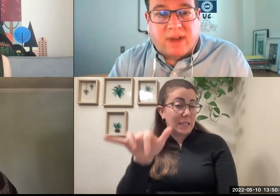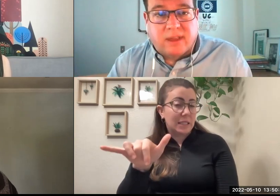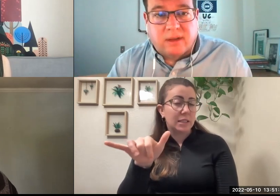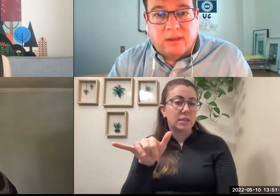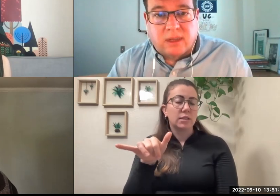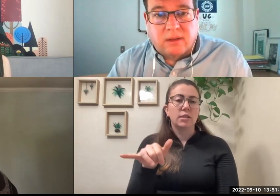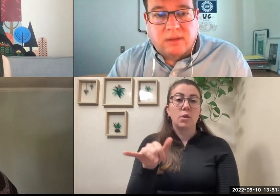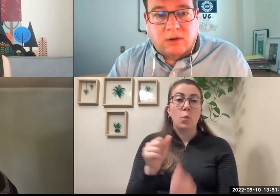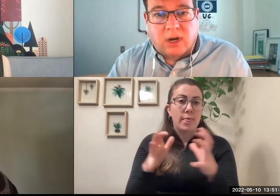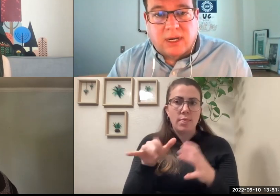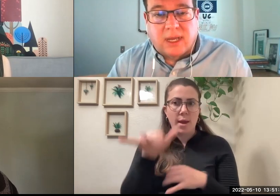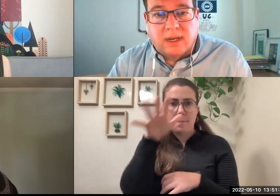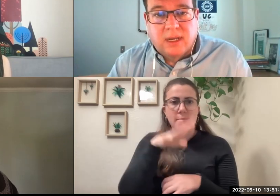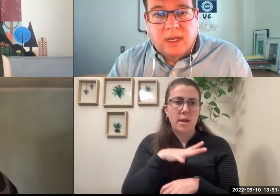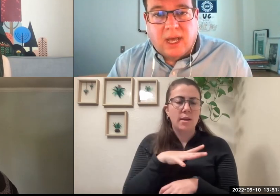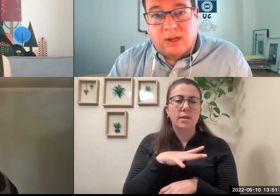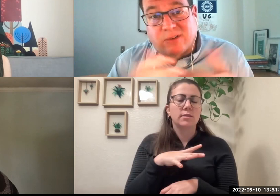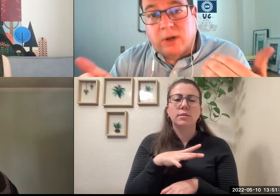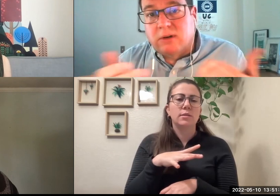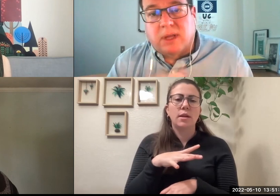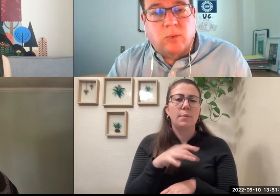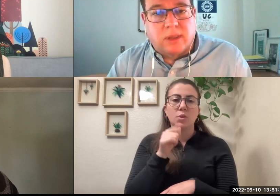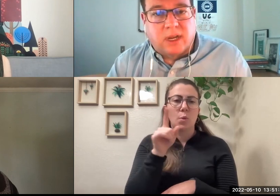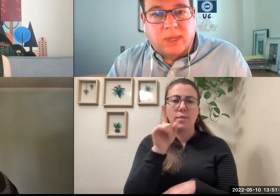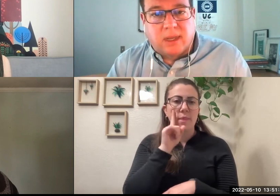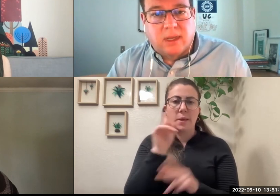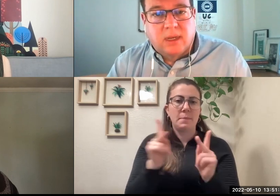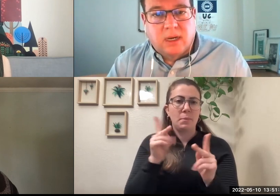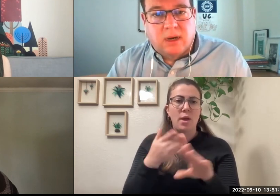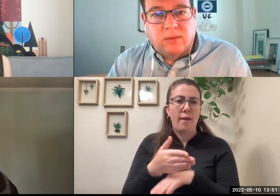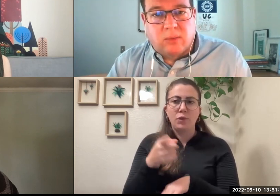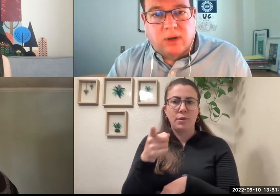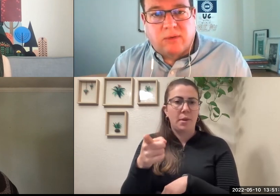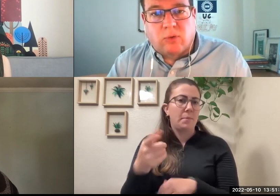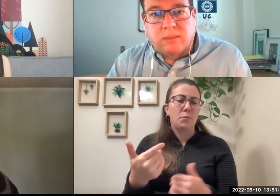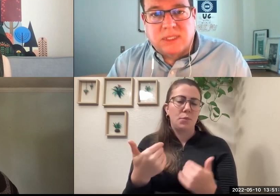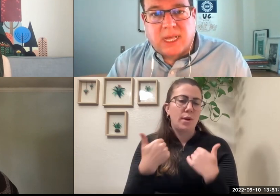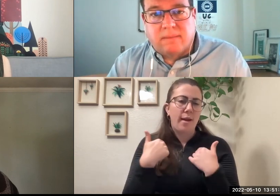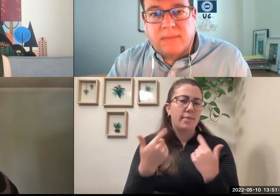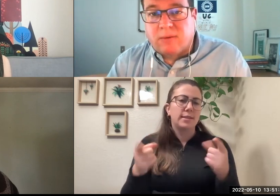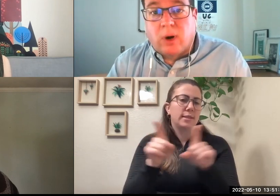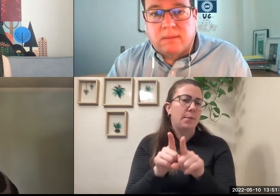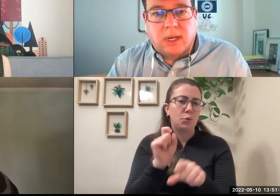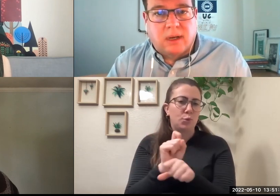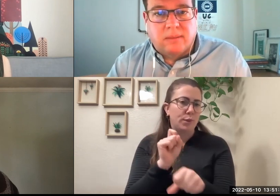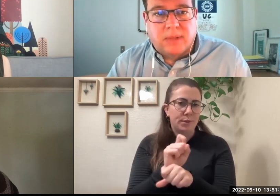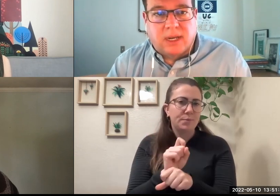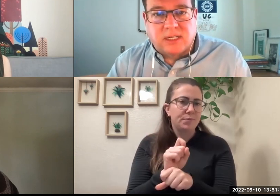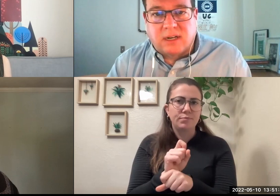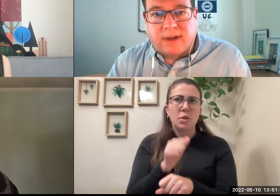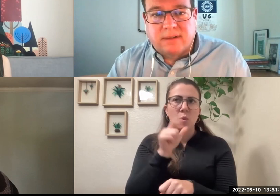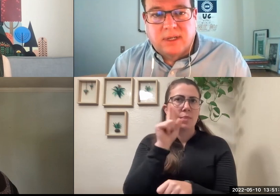would not have had the career he did. And you have to wonder, like, would there be, you know, would a reform slate have won